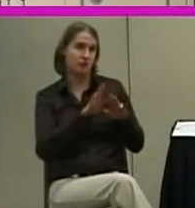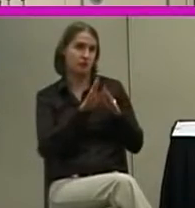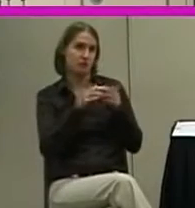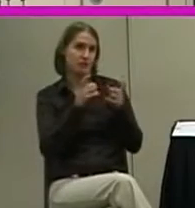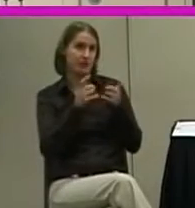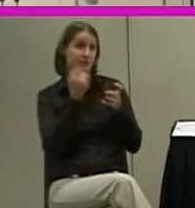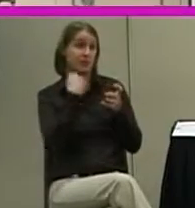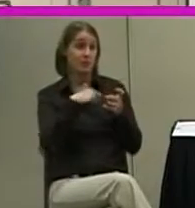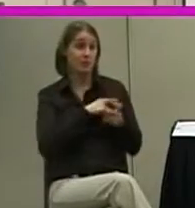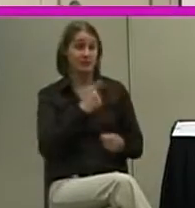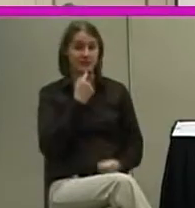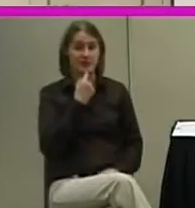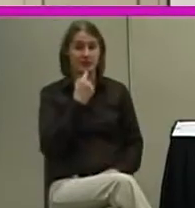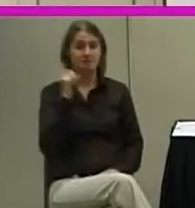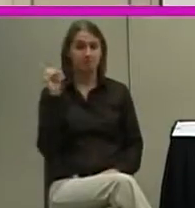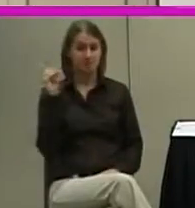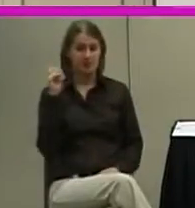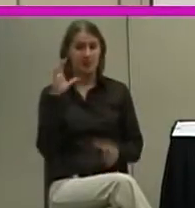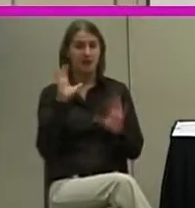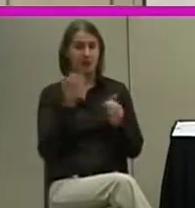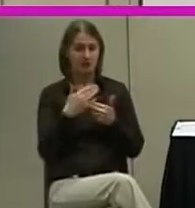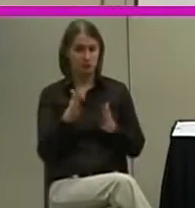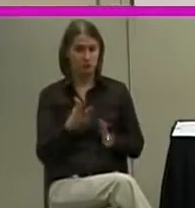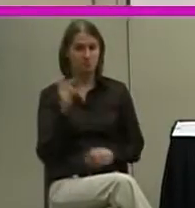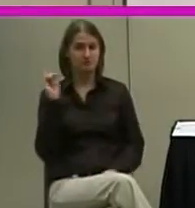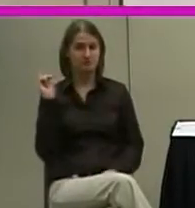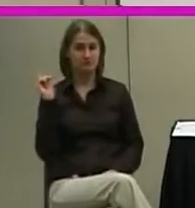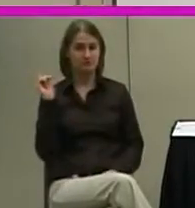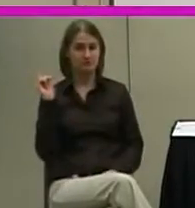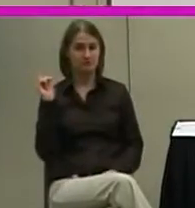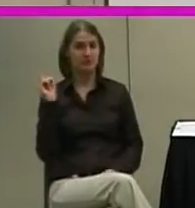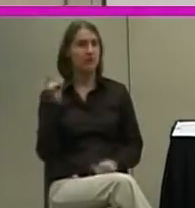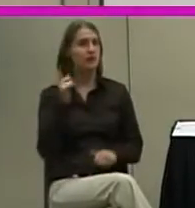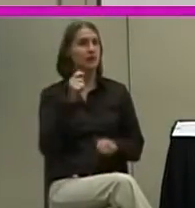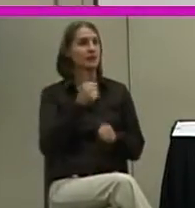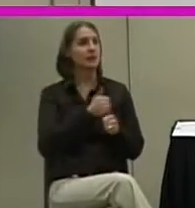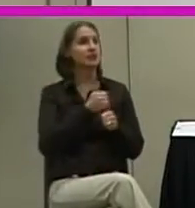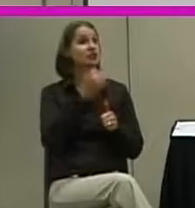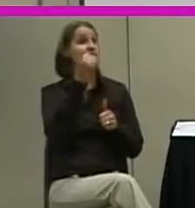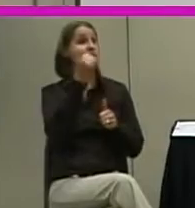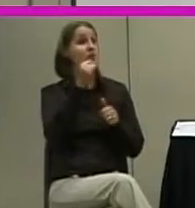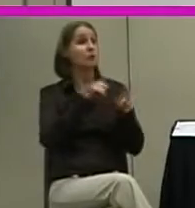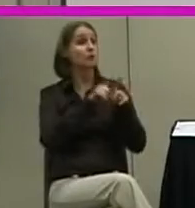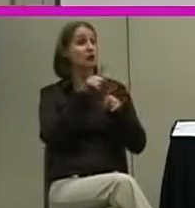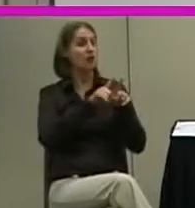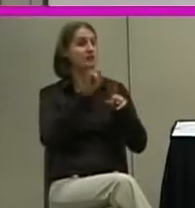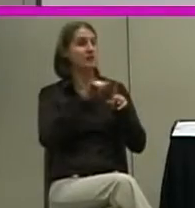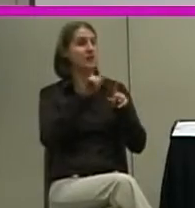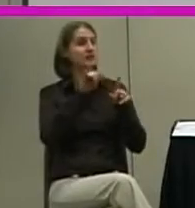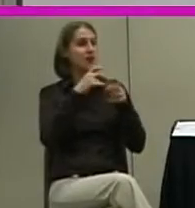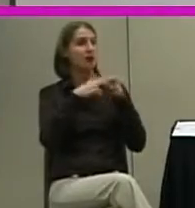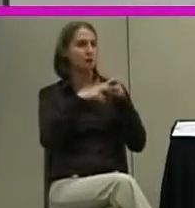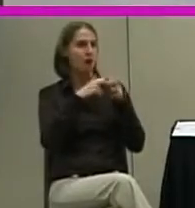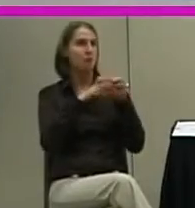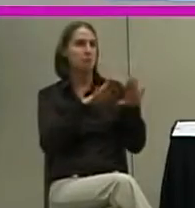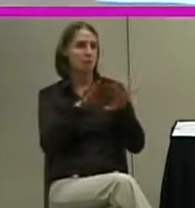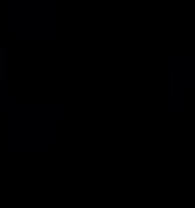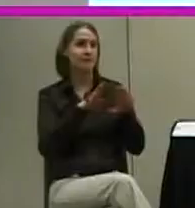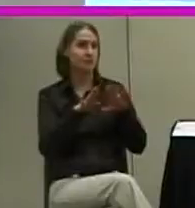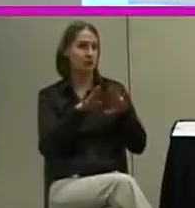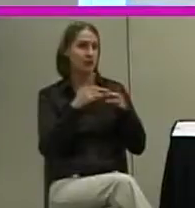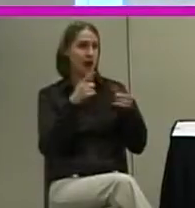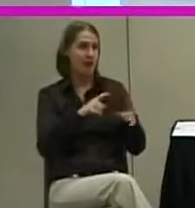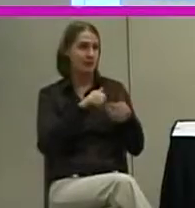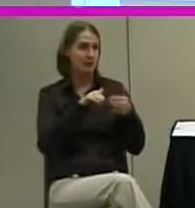we were to say that this is a classroom, and each of these yellow stars represents a problem behavior that happened